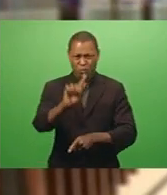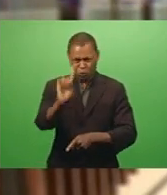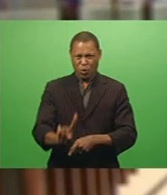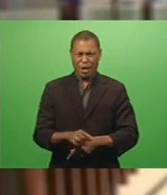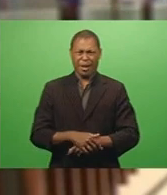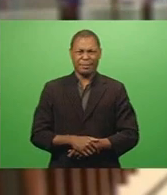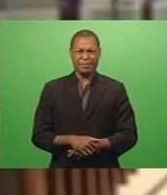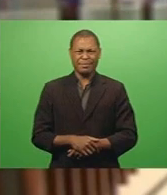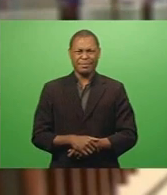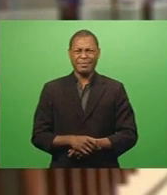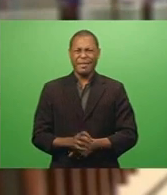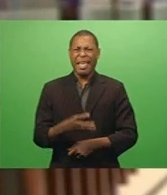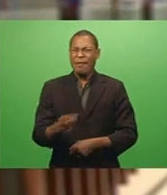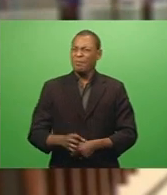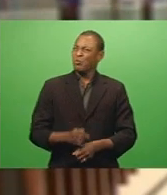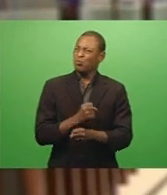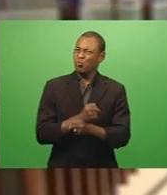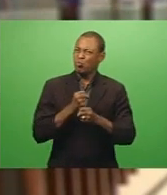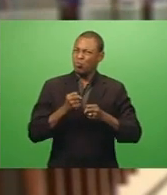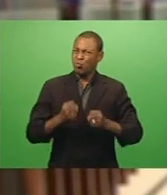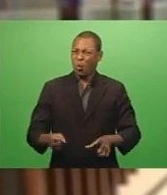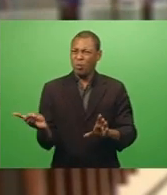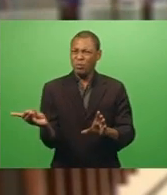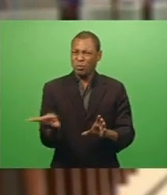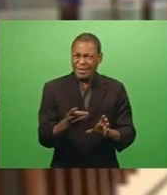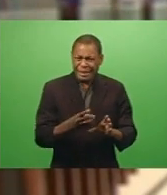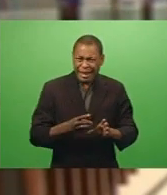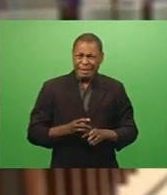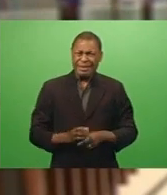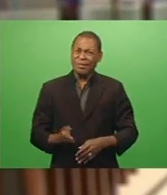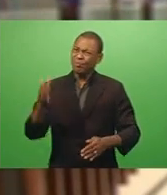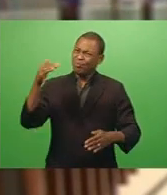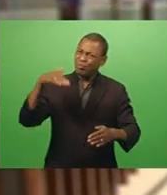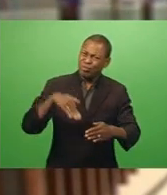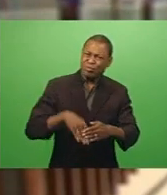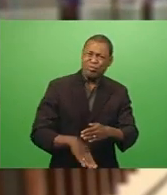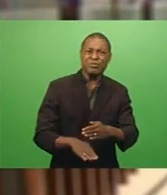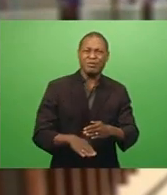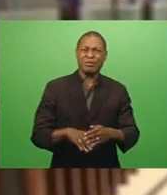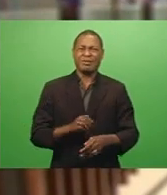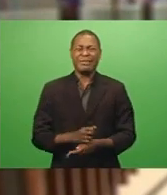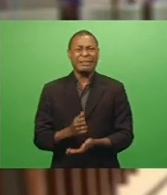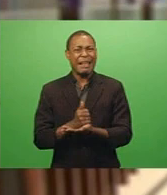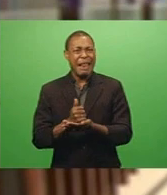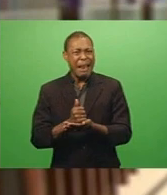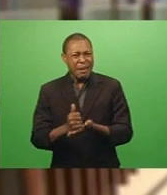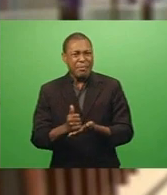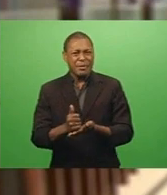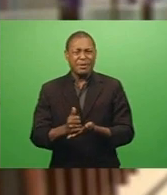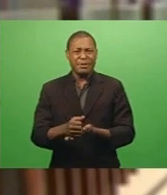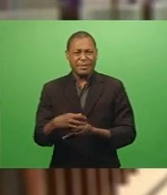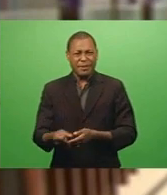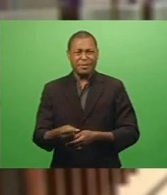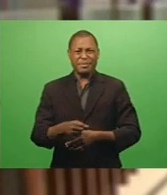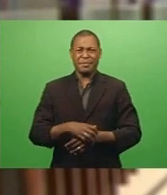unexpectedly strong economic data in Europe, downbeat US jobs figures, and a firmly accommodative Federal Reserve have prompted